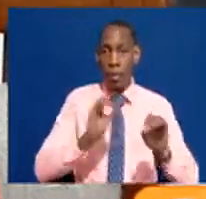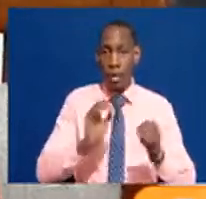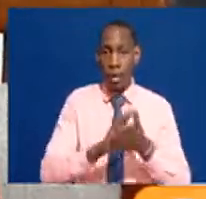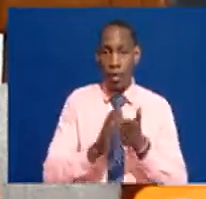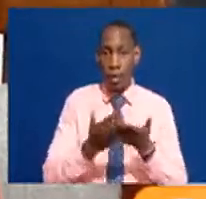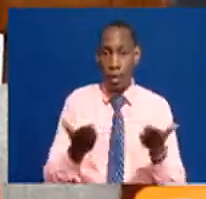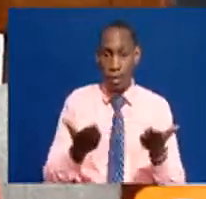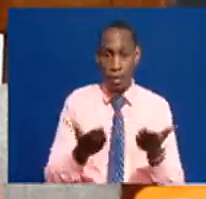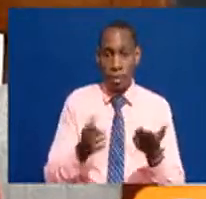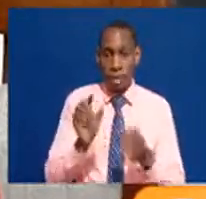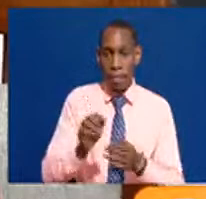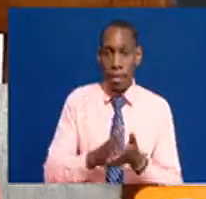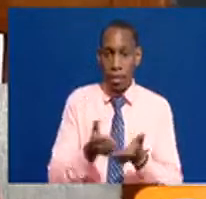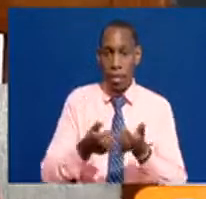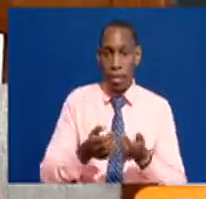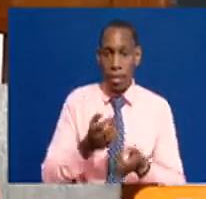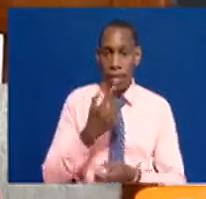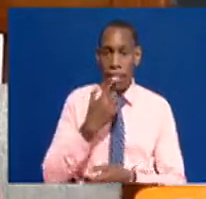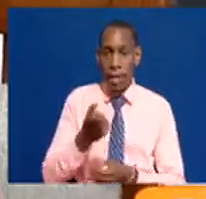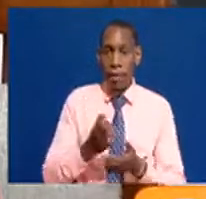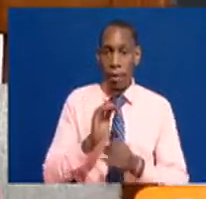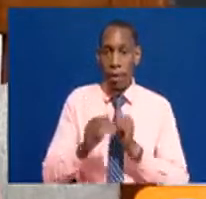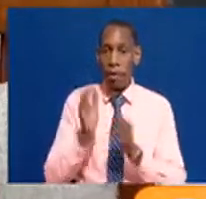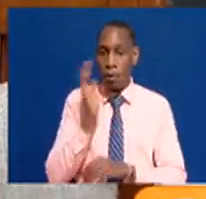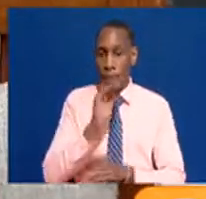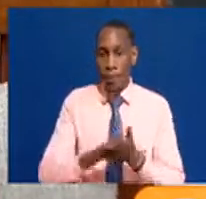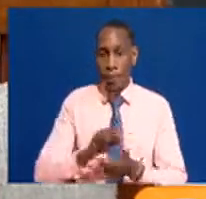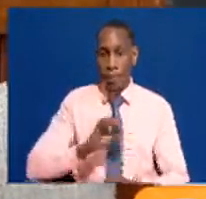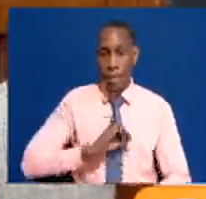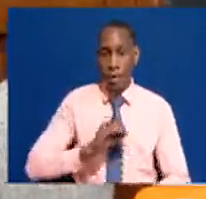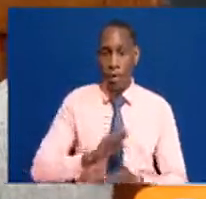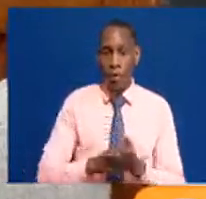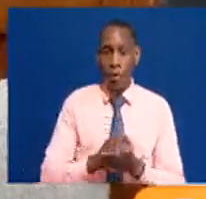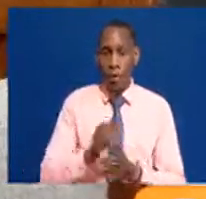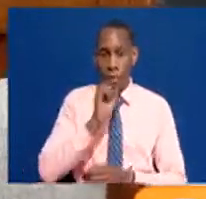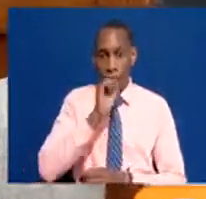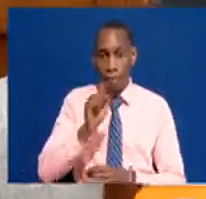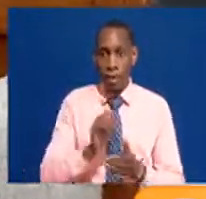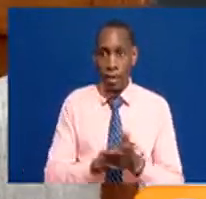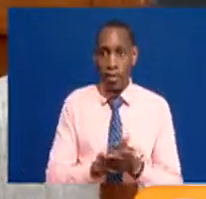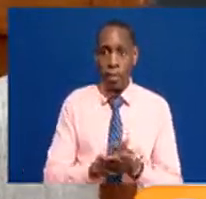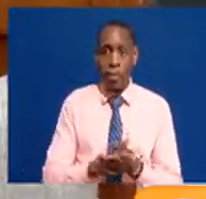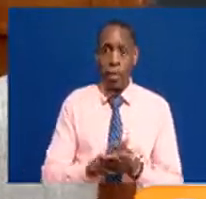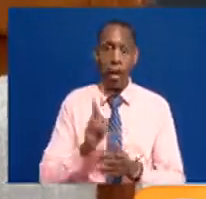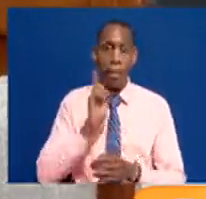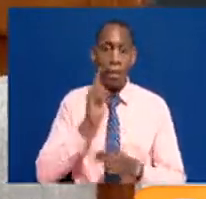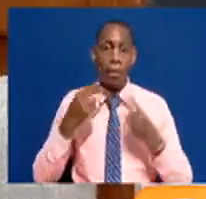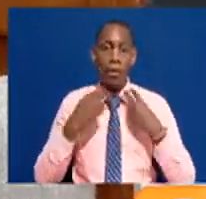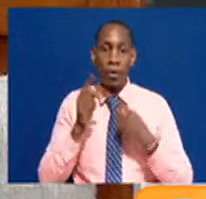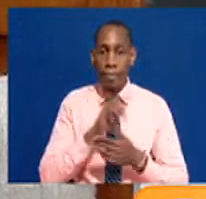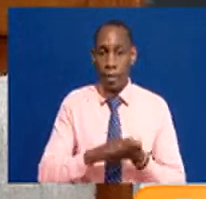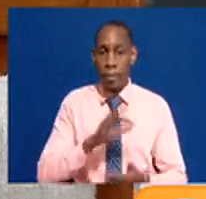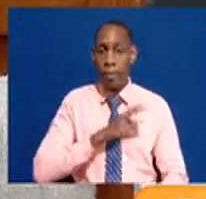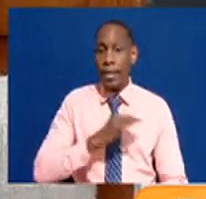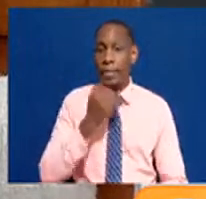bought her tomatoes, all of them go down, she owes 500 shillings, tomorrow she's stuck. She didn't get